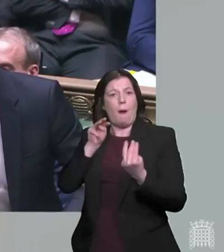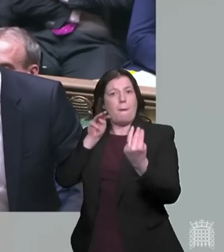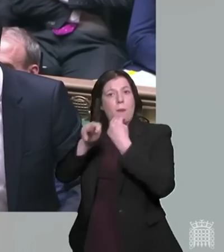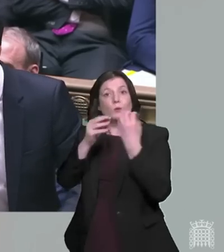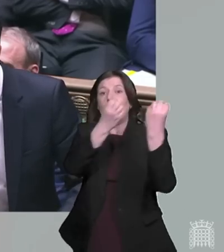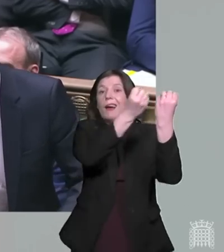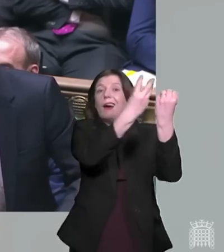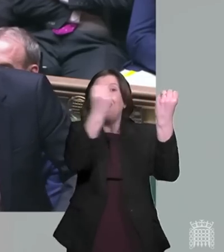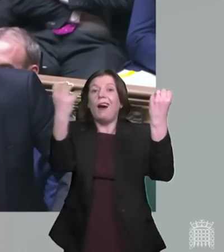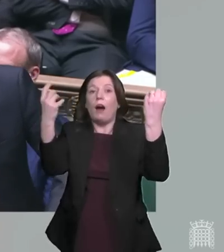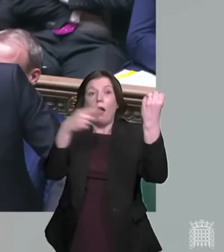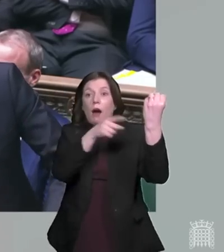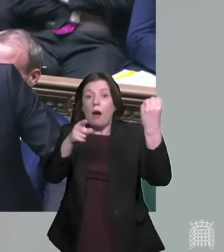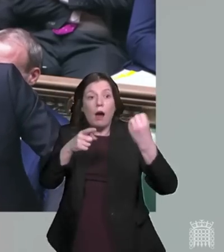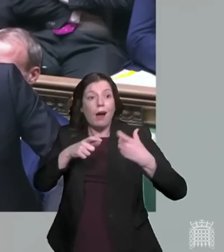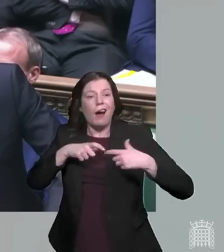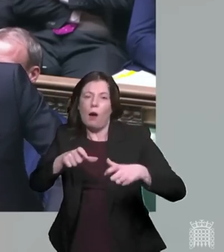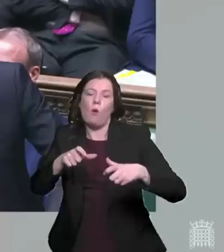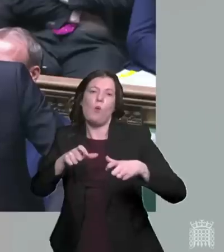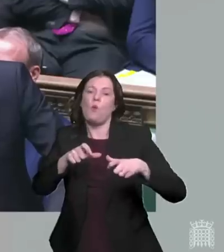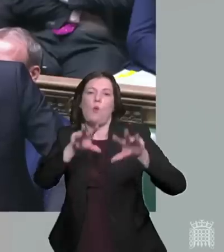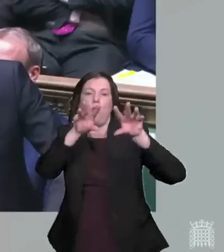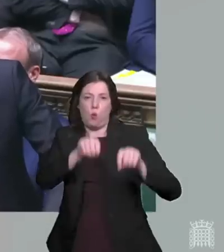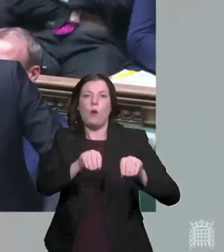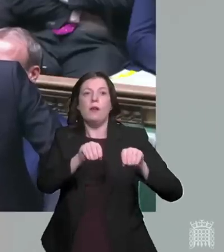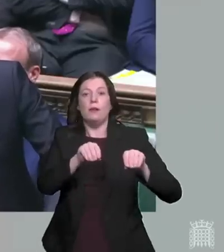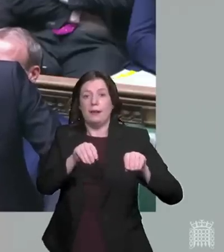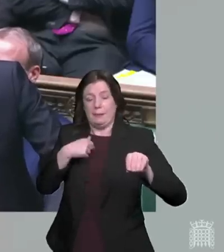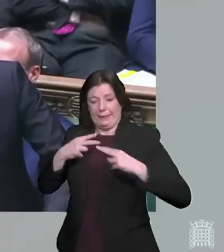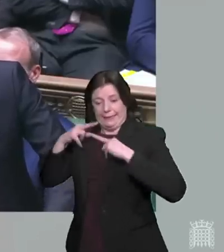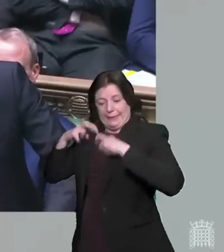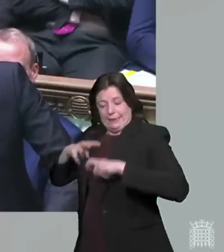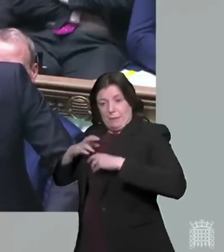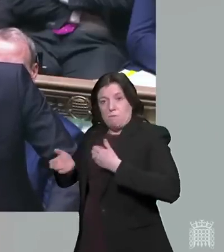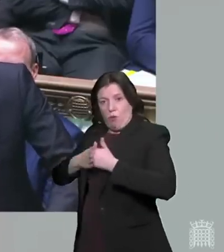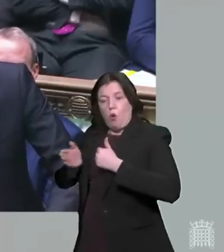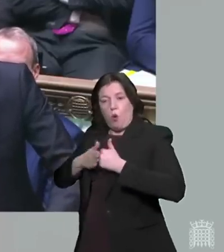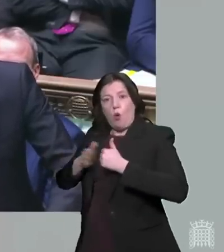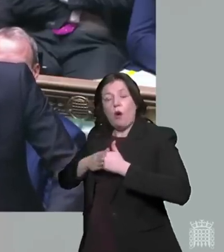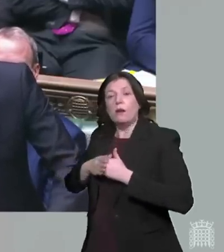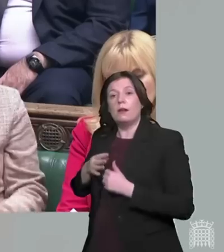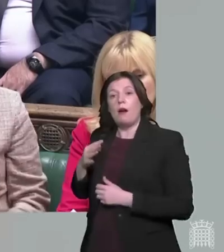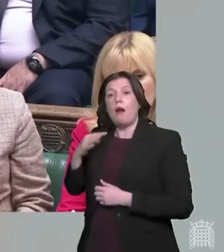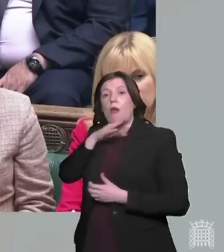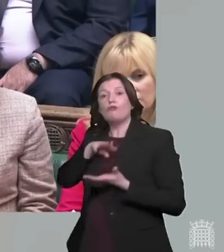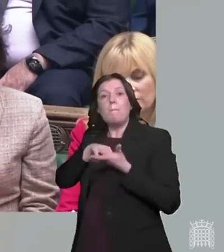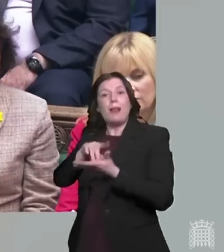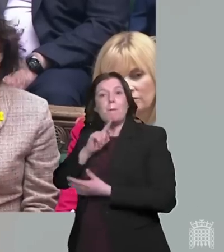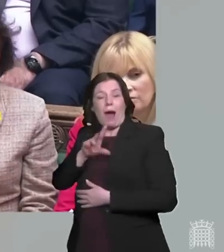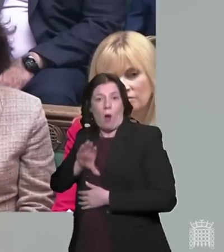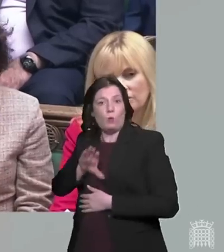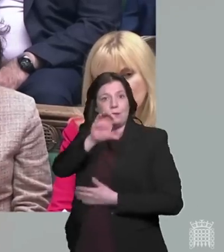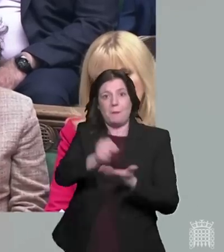not already in construction while we consider the data and next steps. And in the meantime, we've committed almost £900 million for